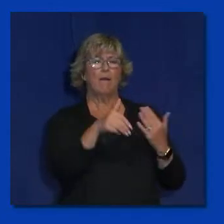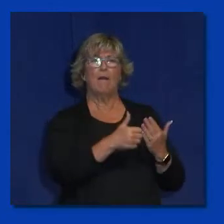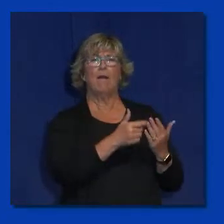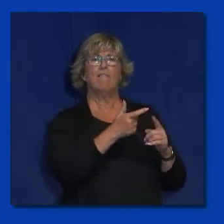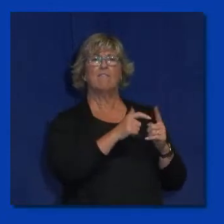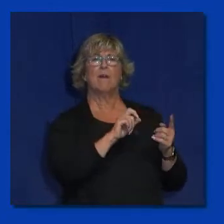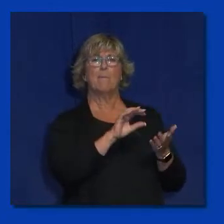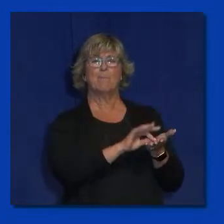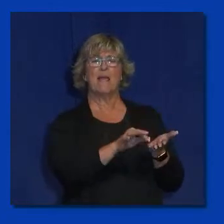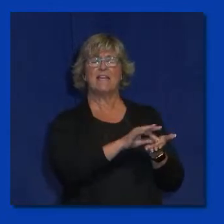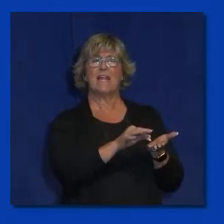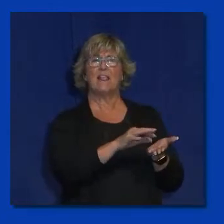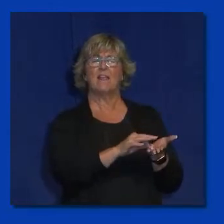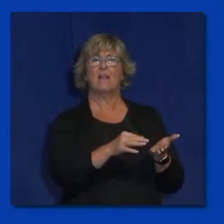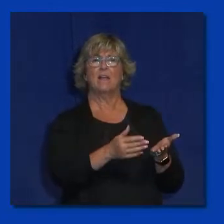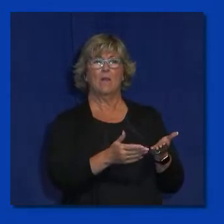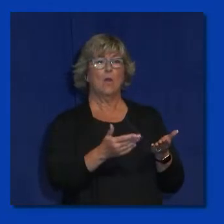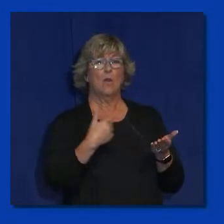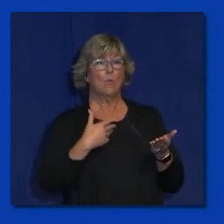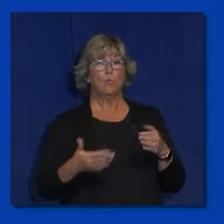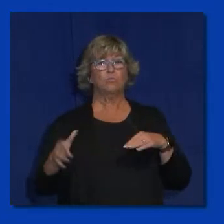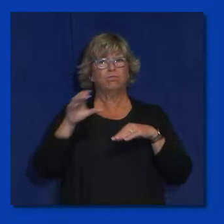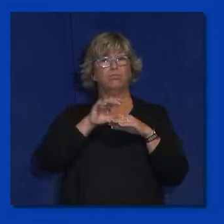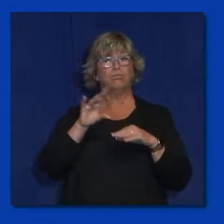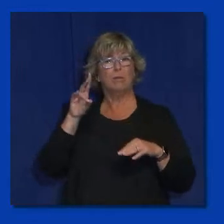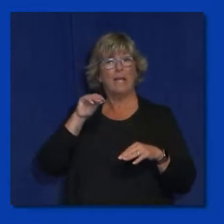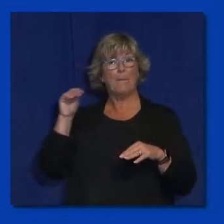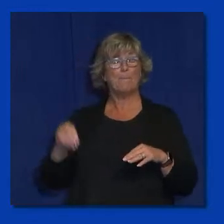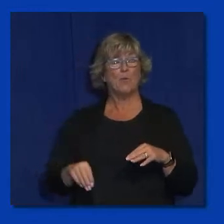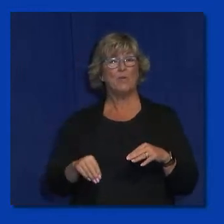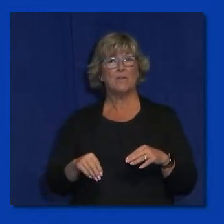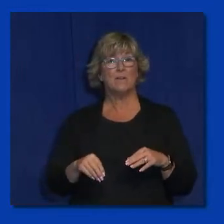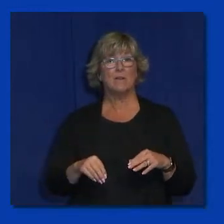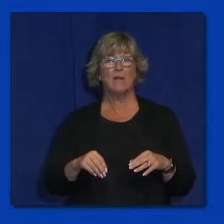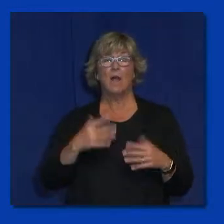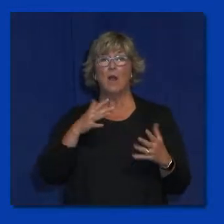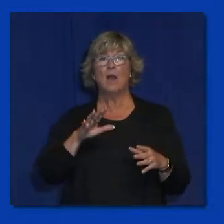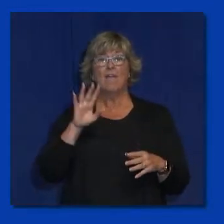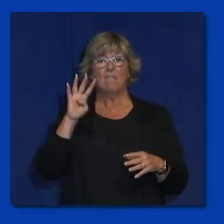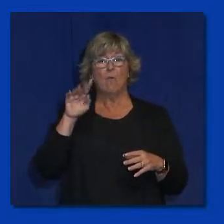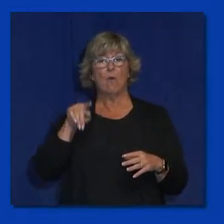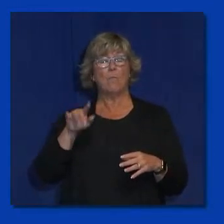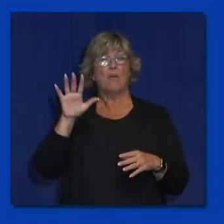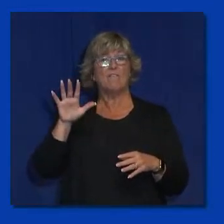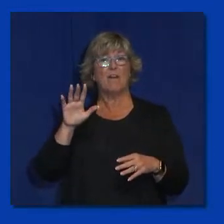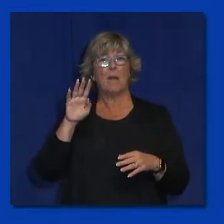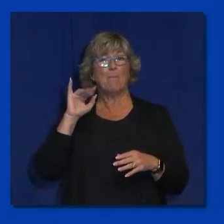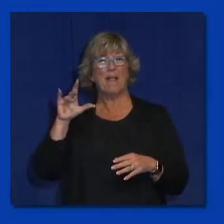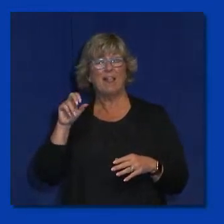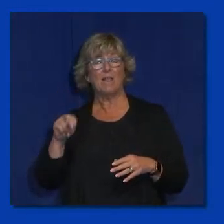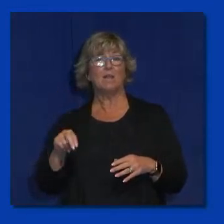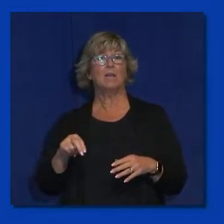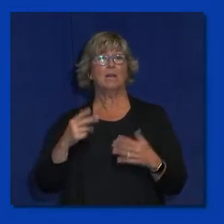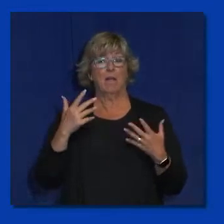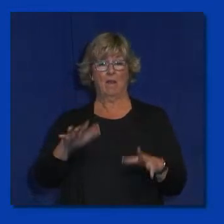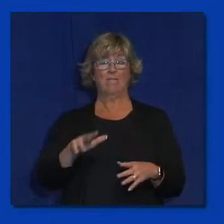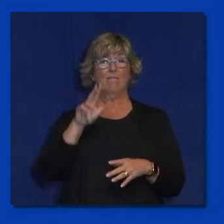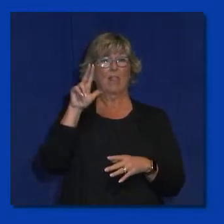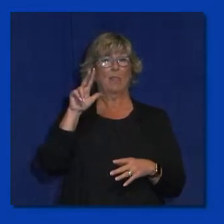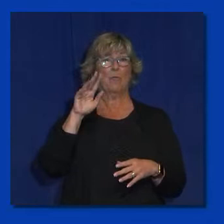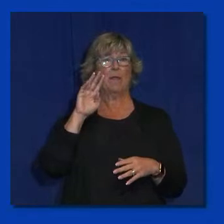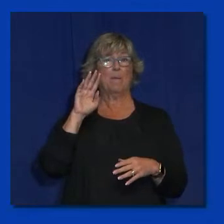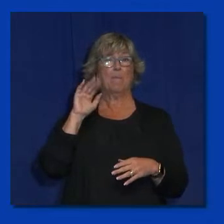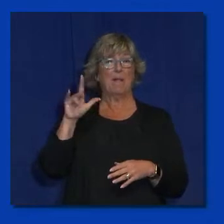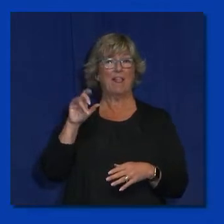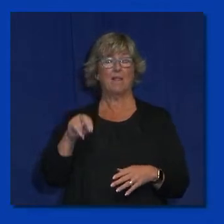out of Medi-Cal. We're up 70%. We put $4.5 billion. I mentioned the $3 billion, and we put an additional $1.5 billion in that January budget